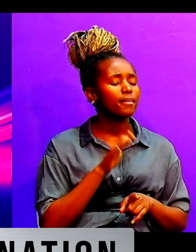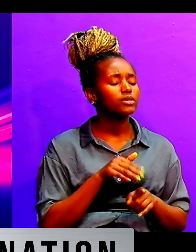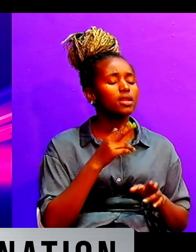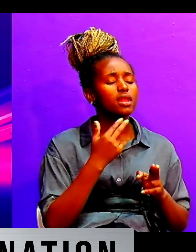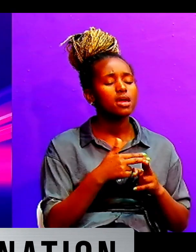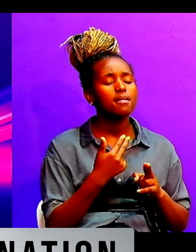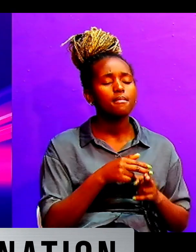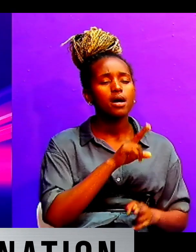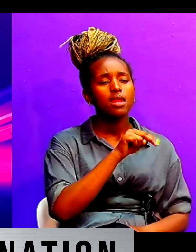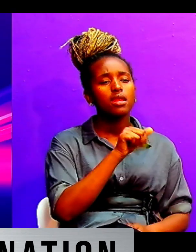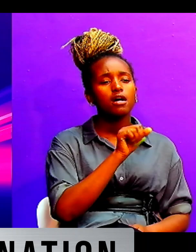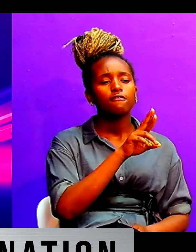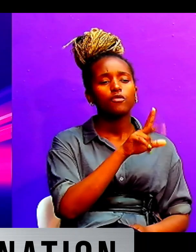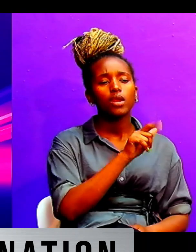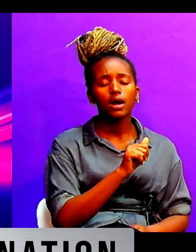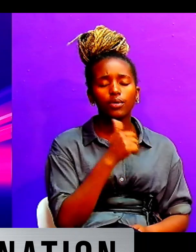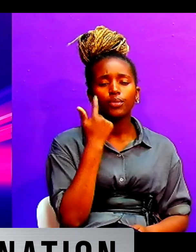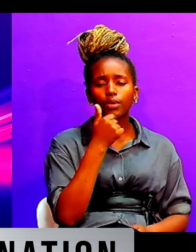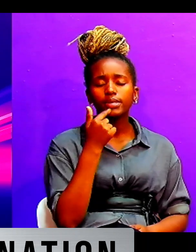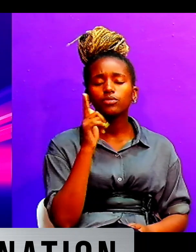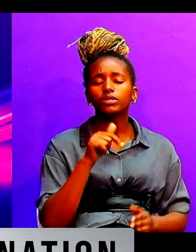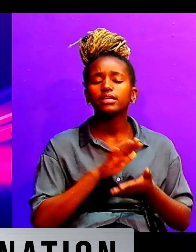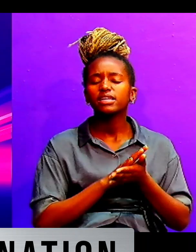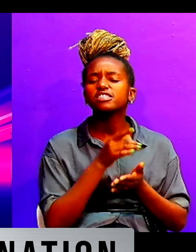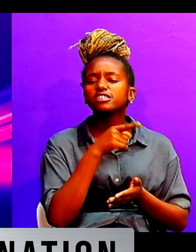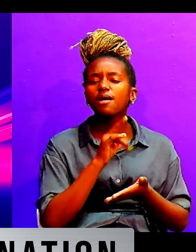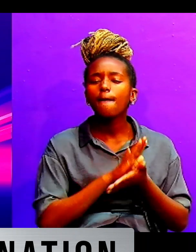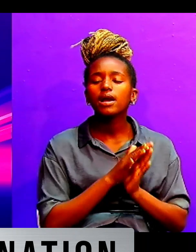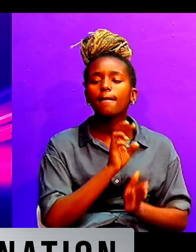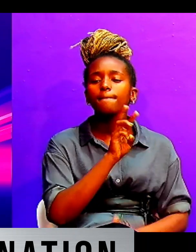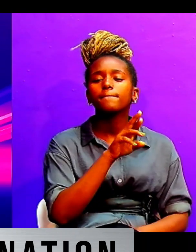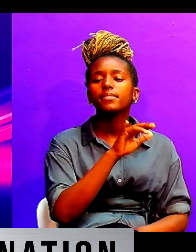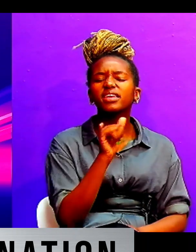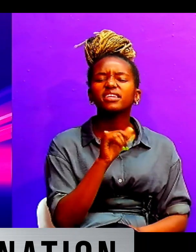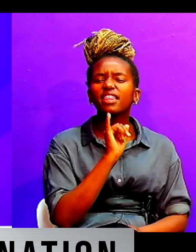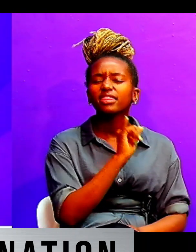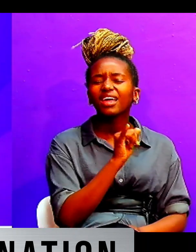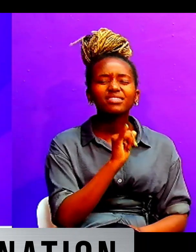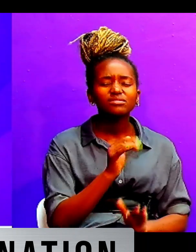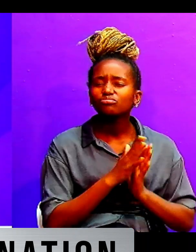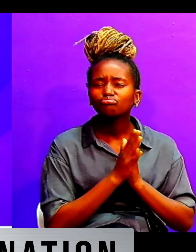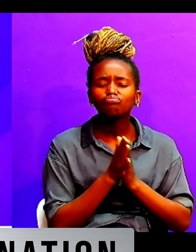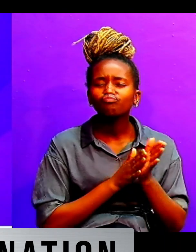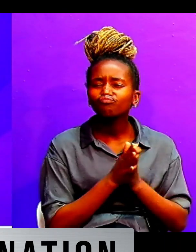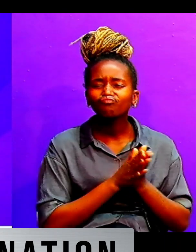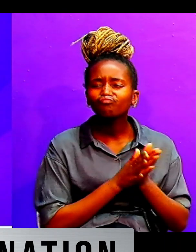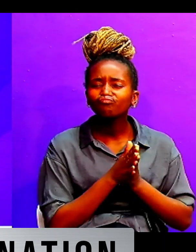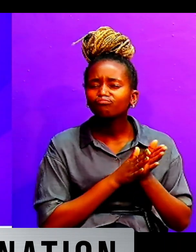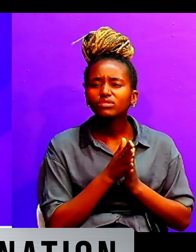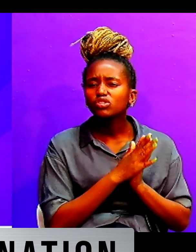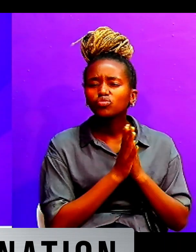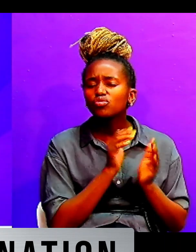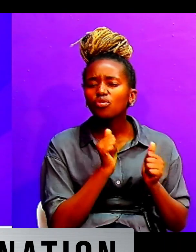right. From the Catholic, something charismatic or something like that. Interesting. Yeah, that is breaking news